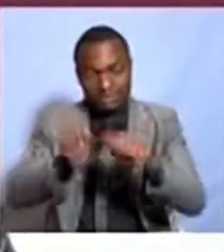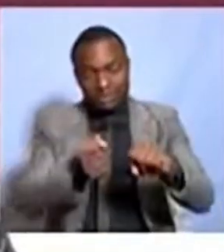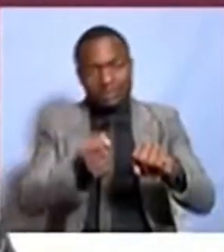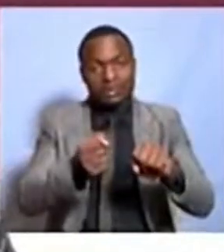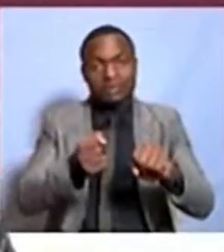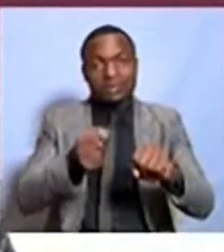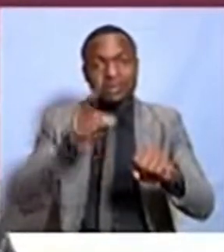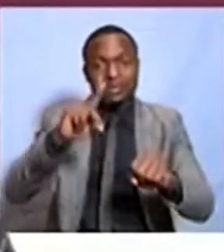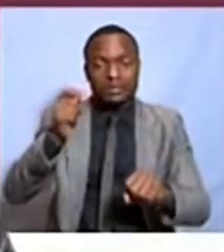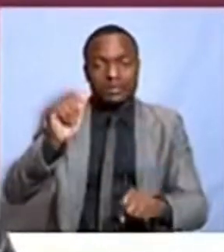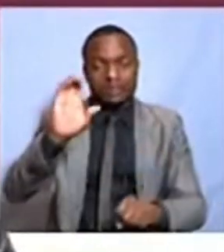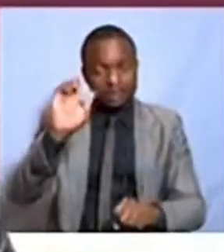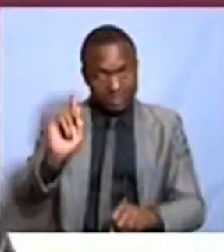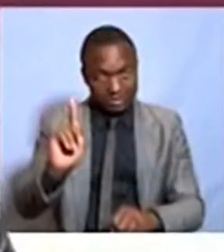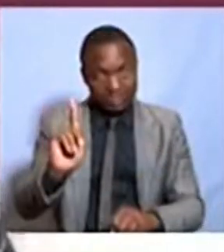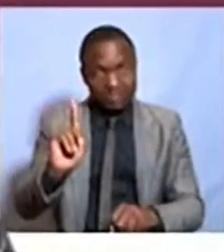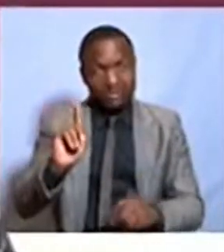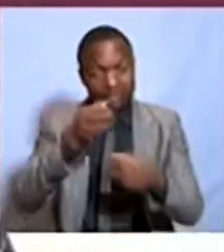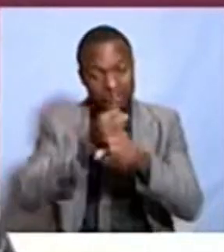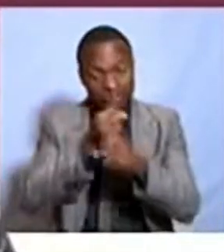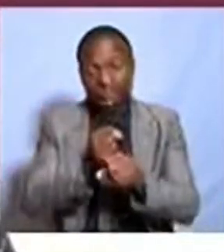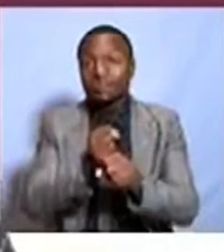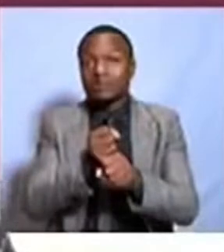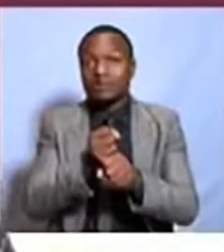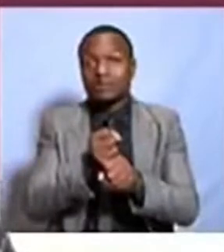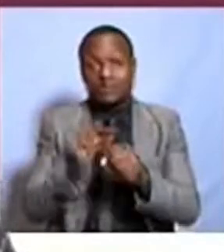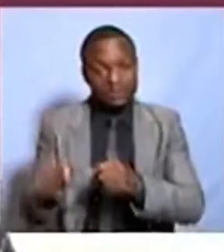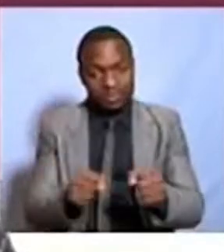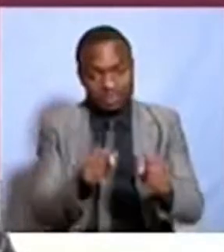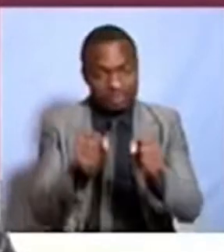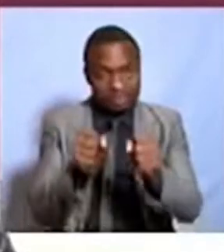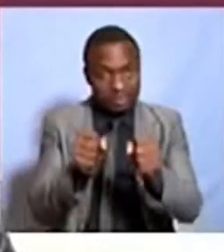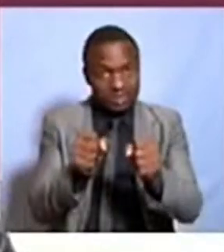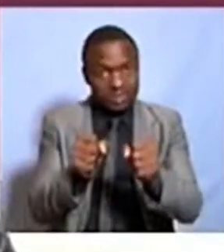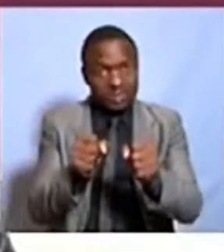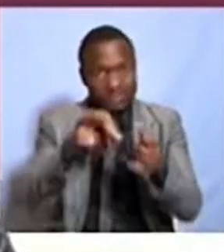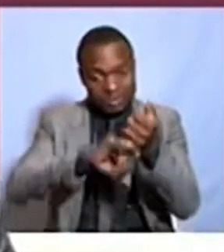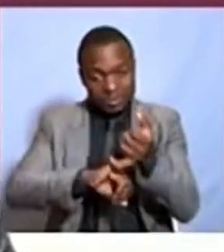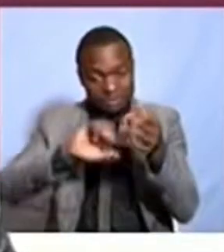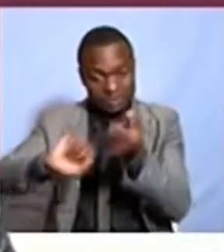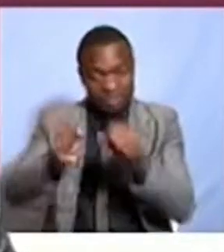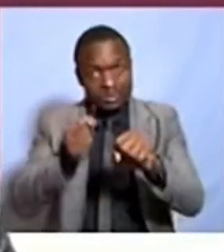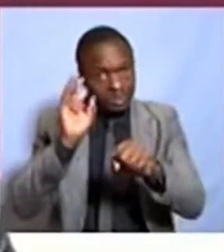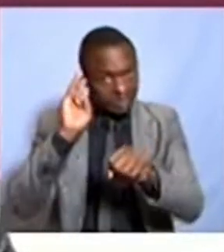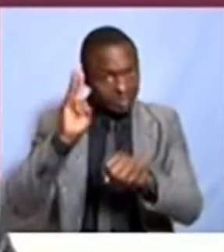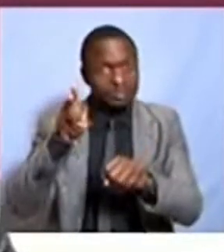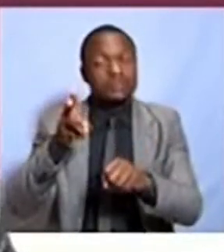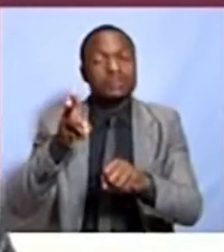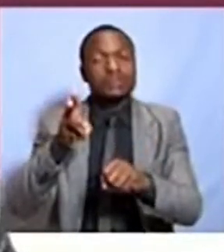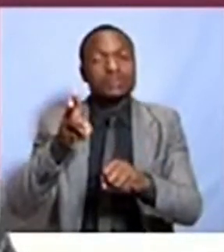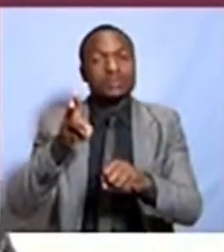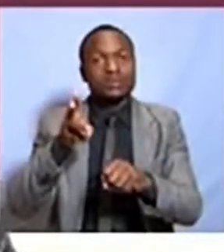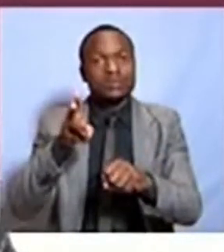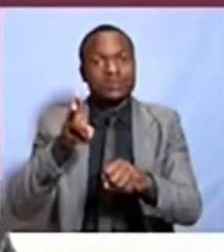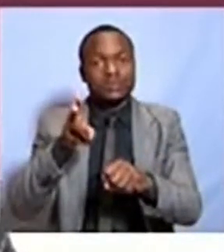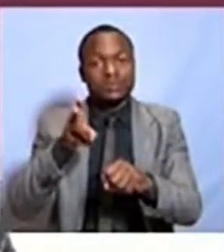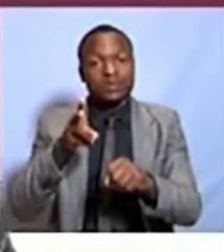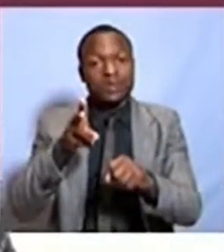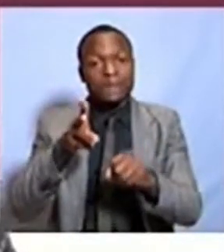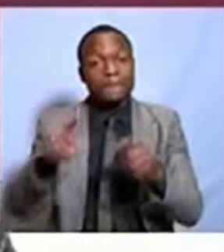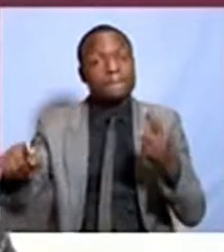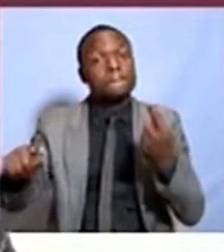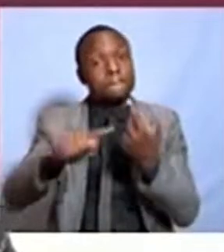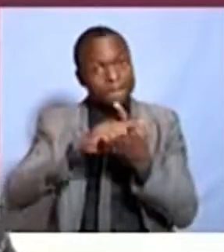just create a line or create a system in which social protection would be then able to